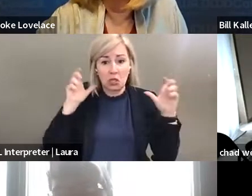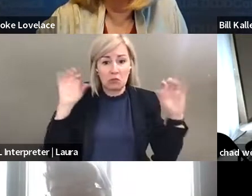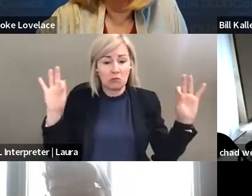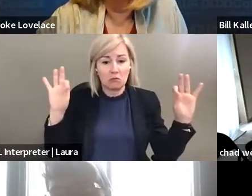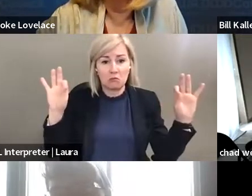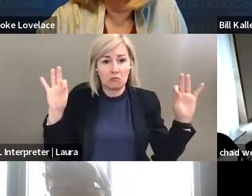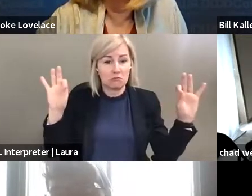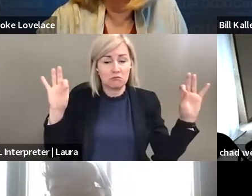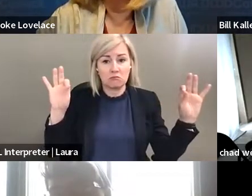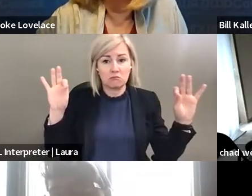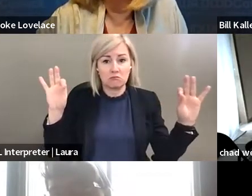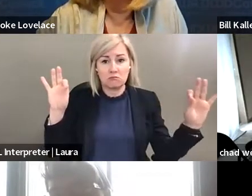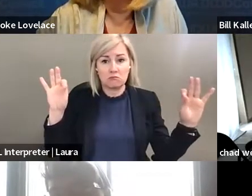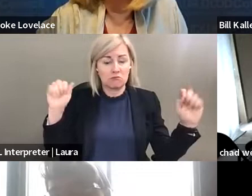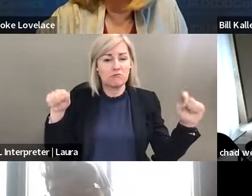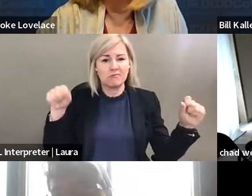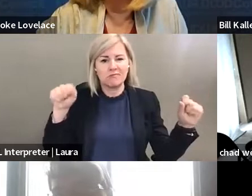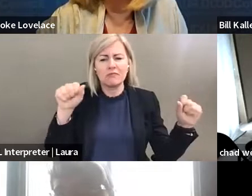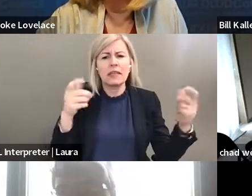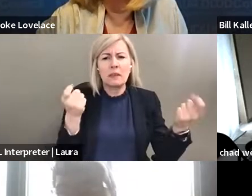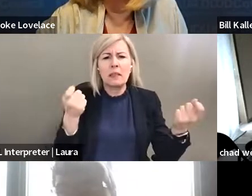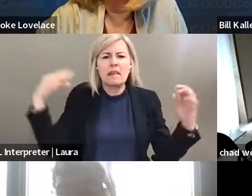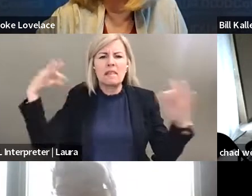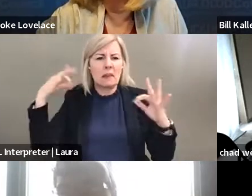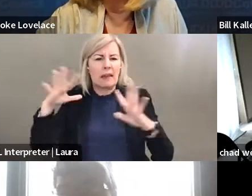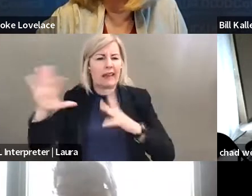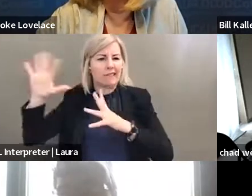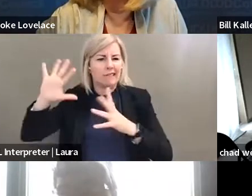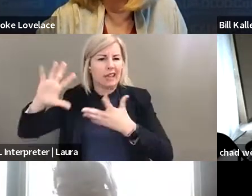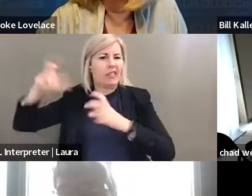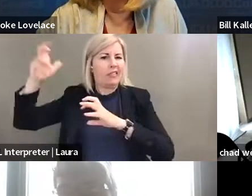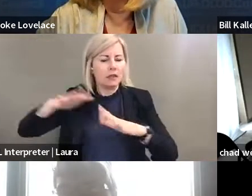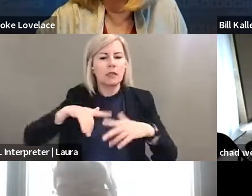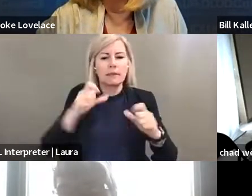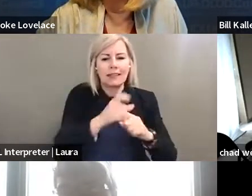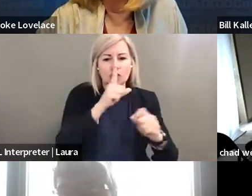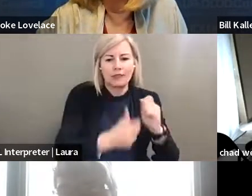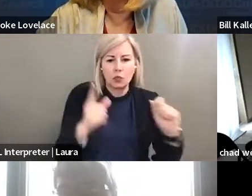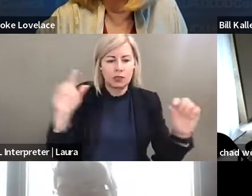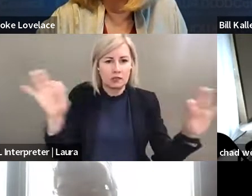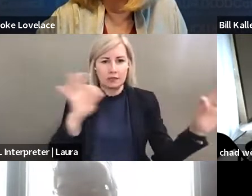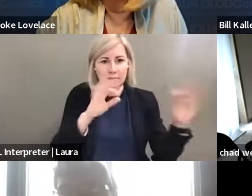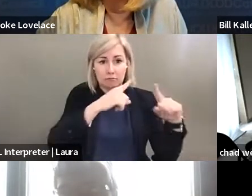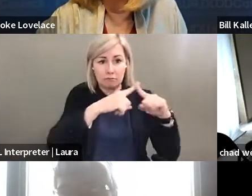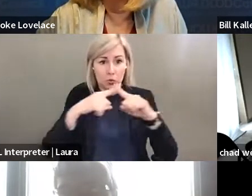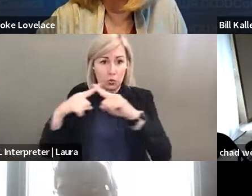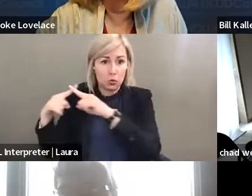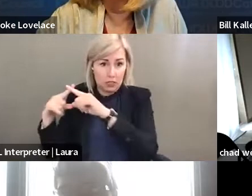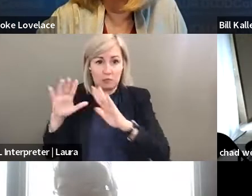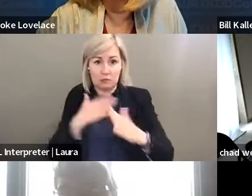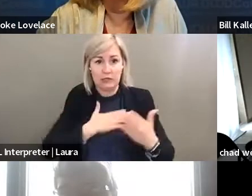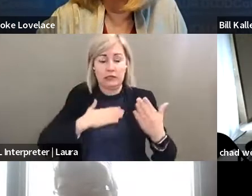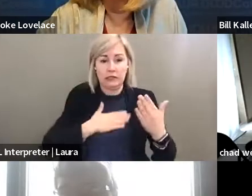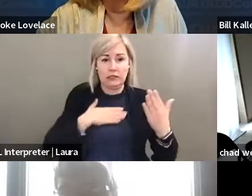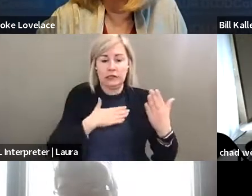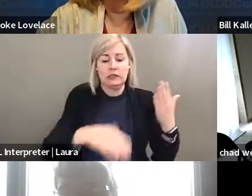Okay. Yeah, there was a little feedback. I don't know where that came from. So let's make sure everybody's muted so